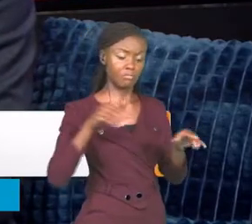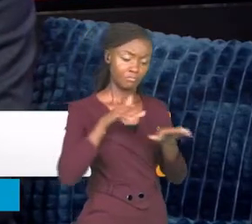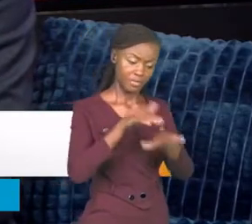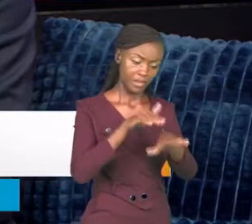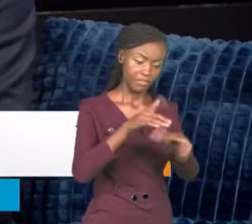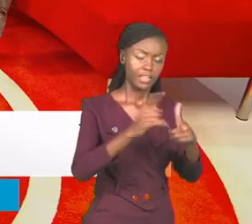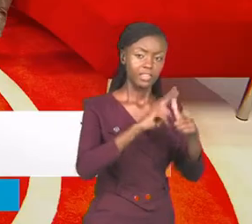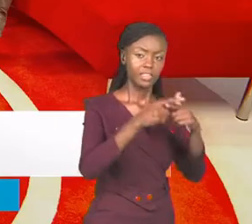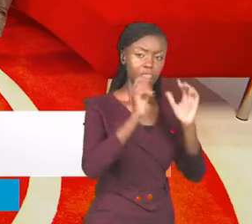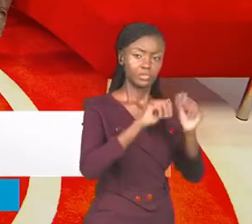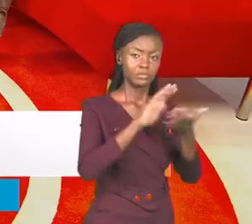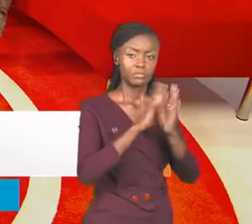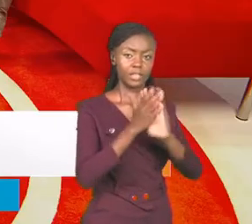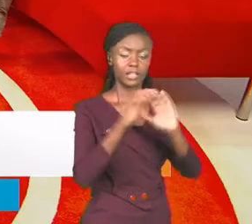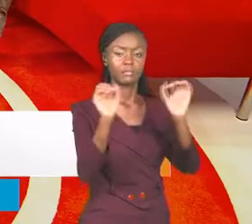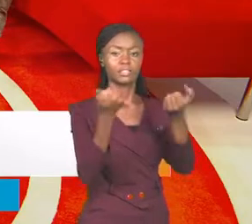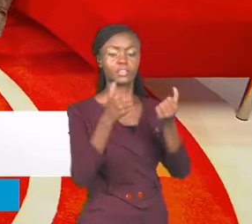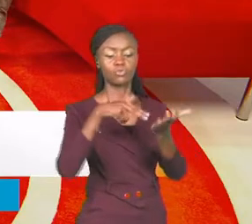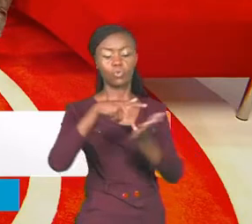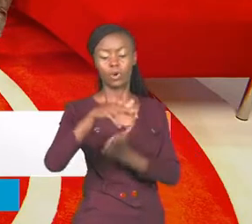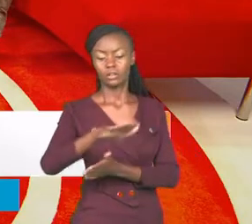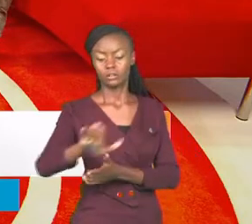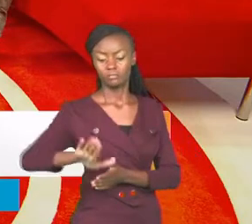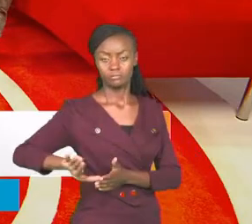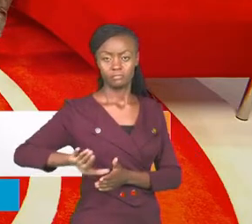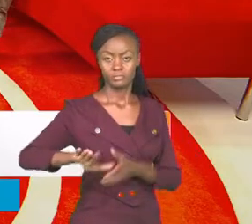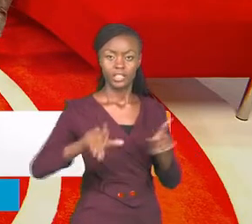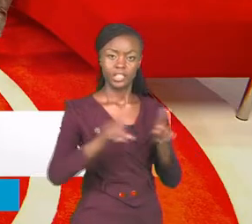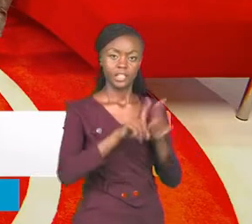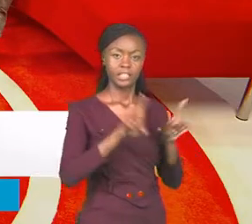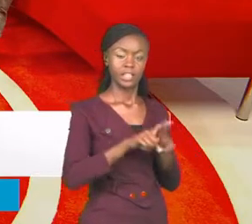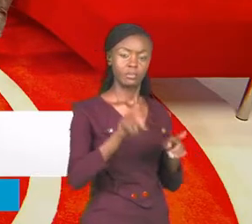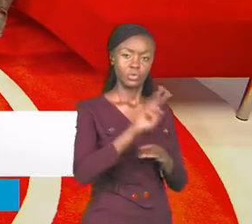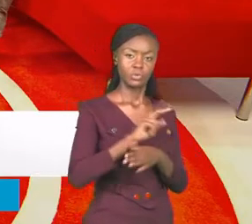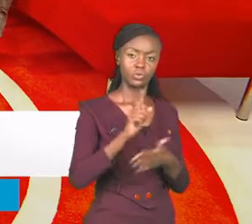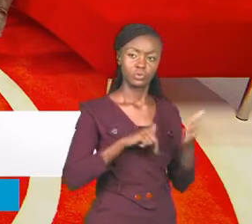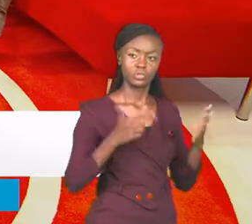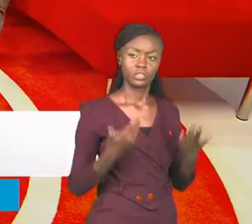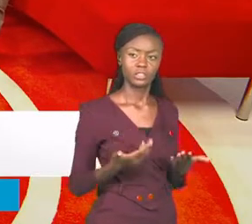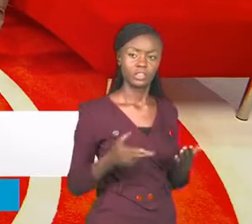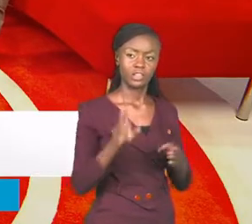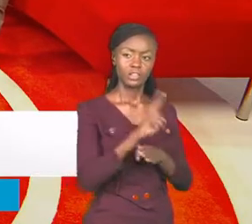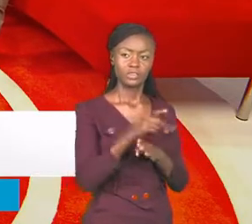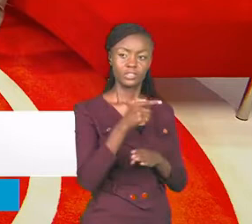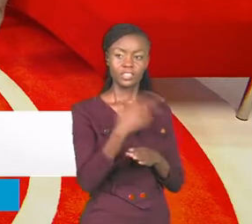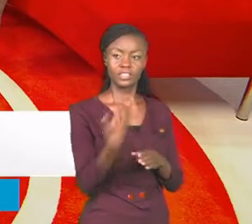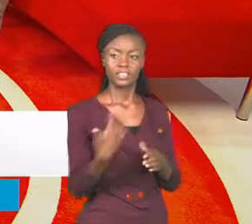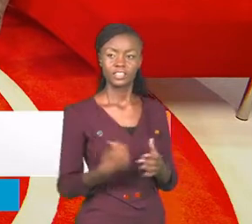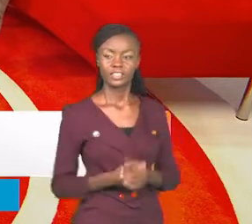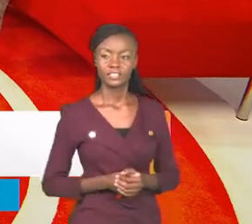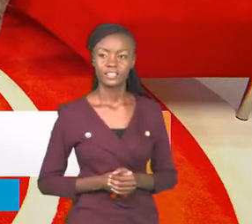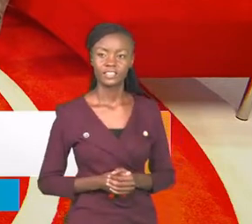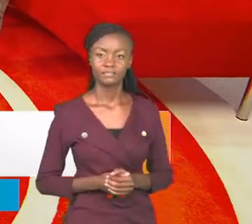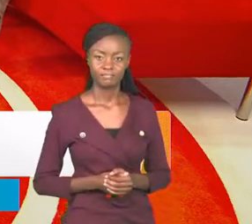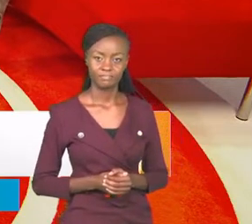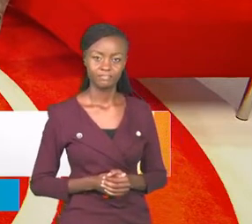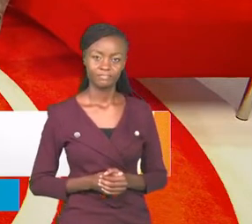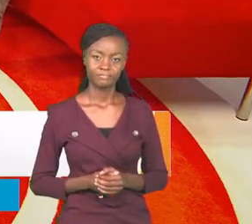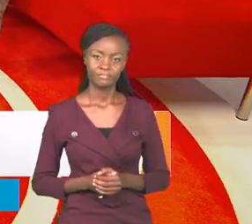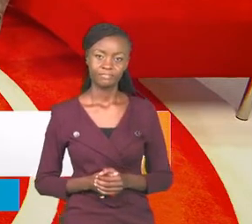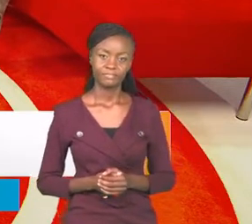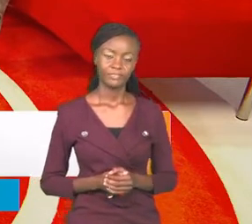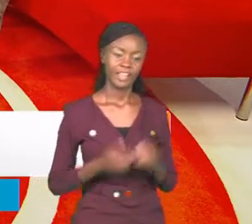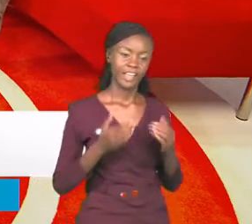be safe on those areas. Okay. I hope they'll use these facilities. All right. Okay, let's hope so. But there's